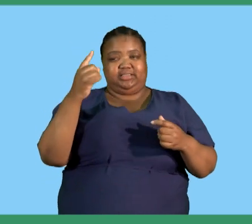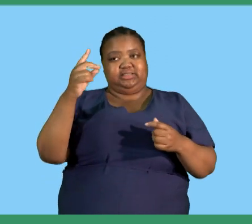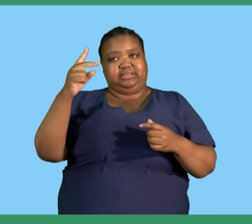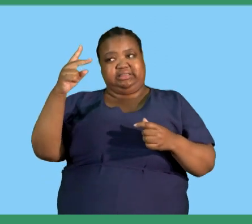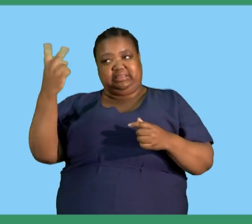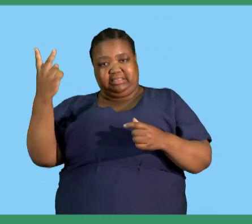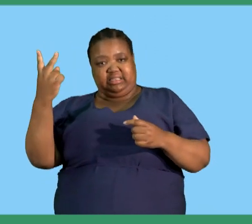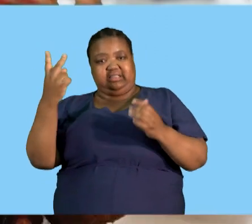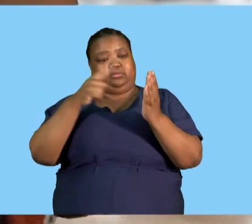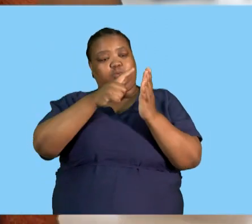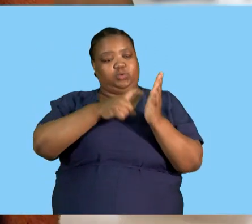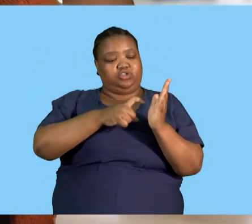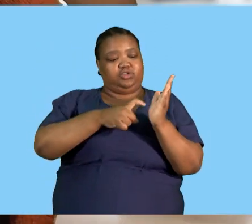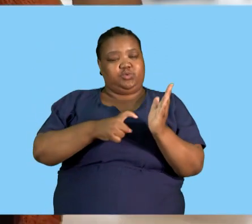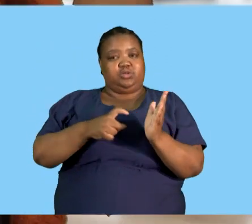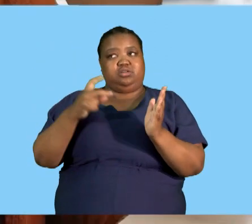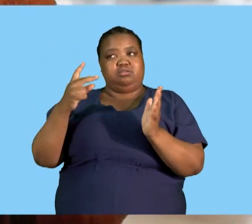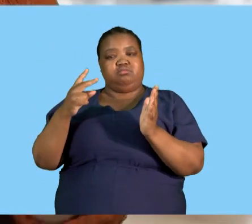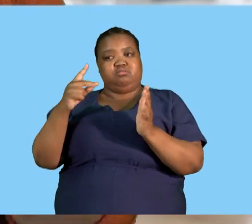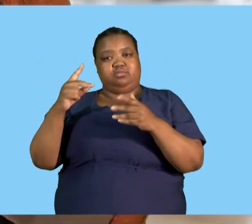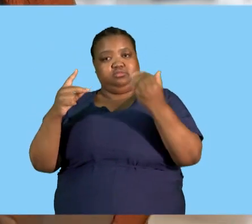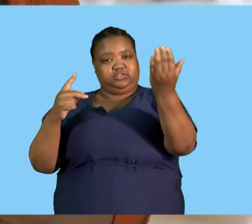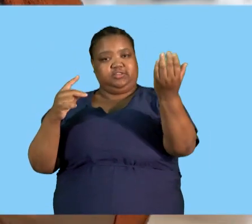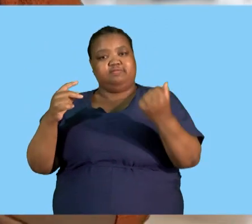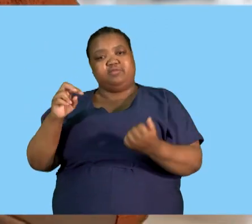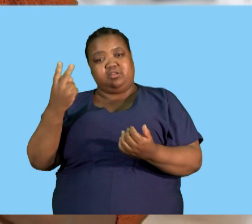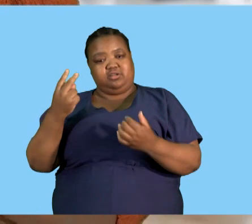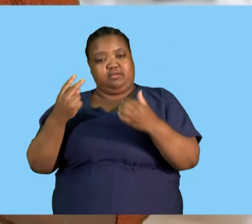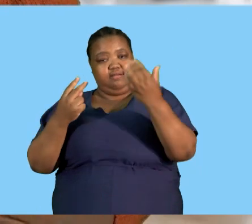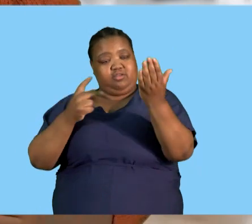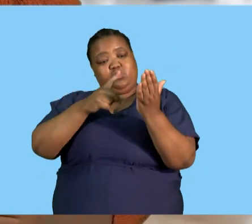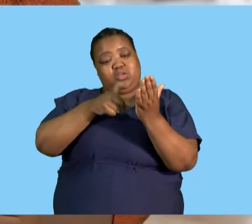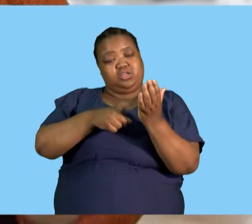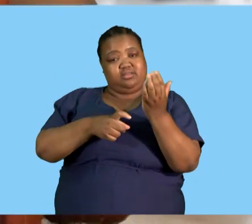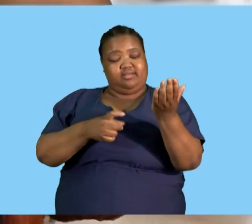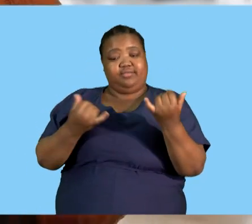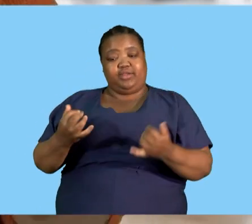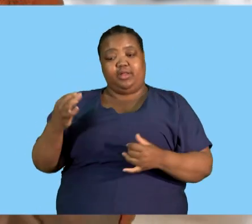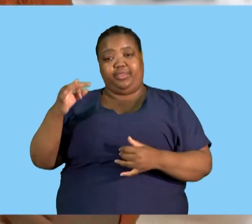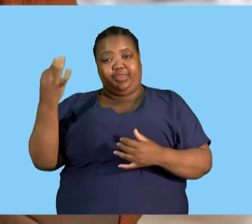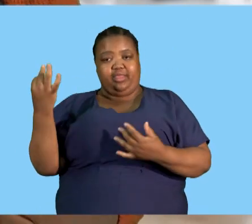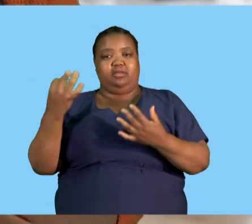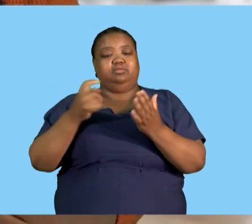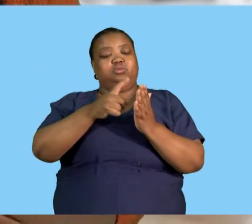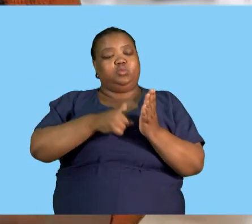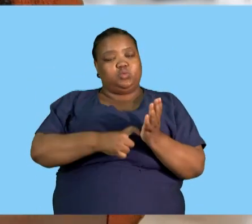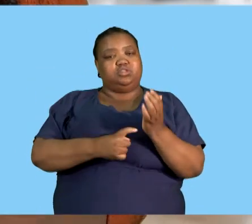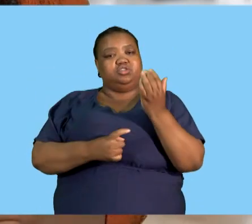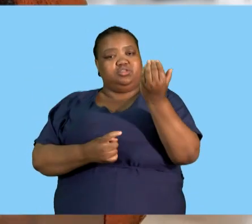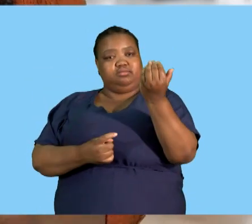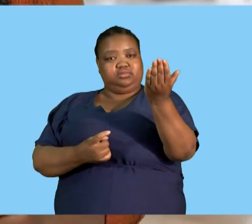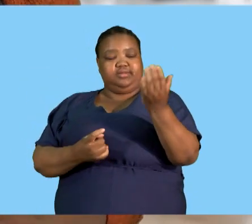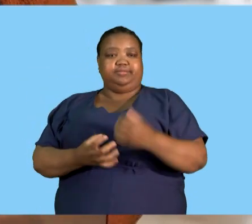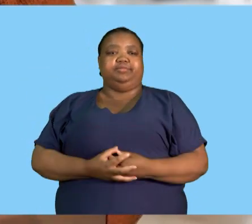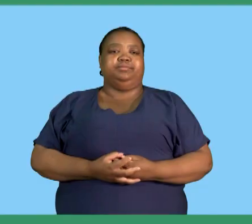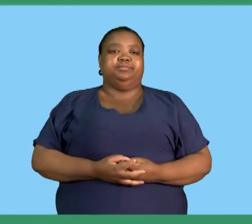had the first round, the second set of questions. Now we're doing a third questionnaire based on the previous feedback from the second round, like